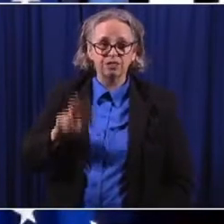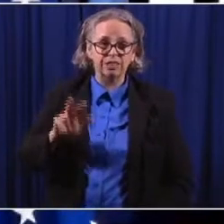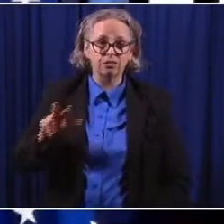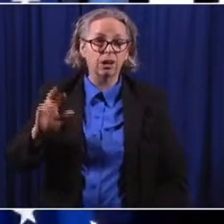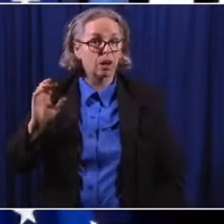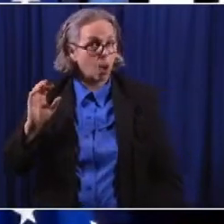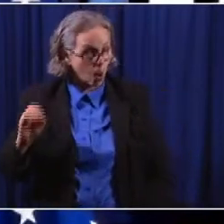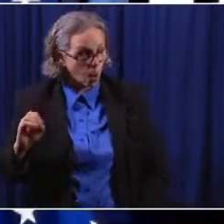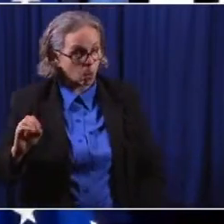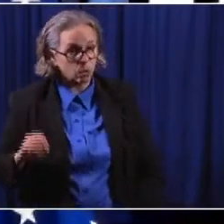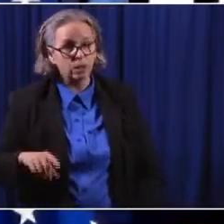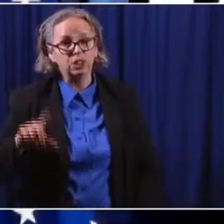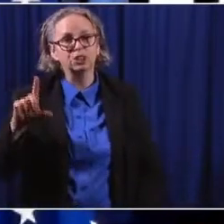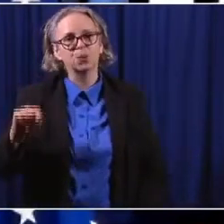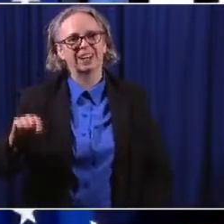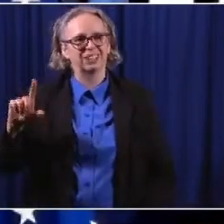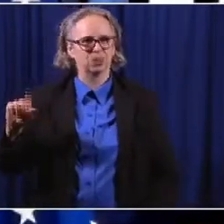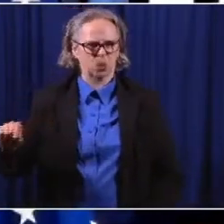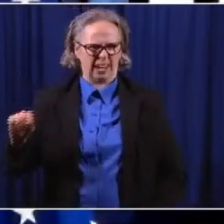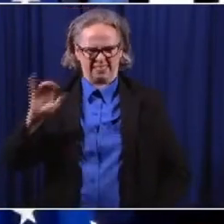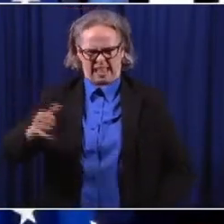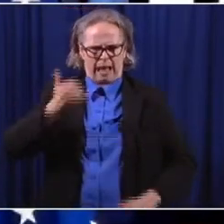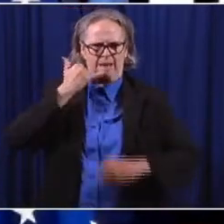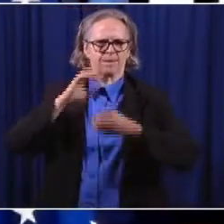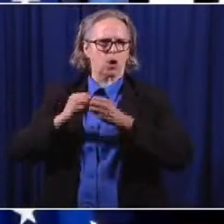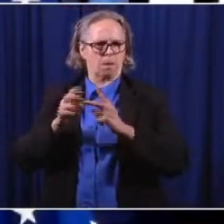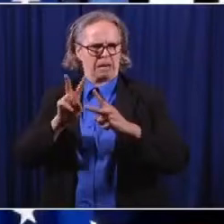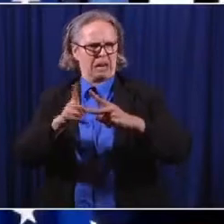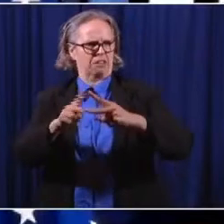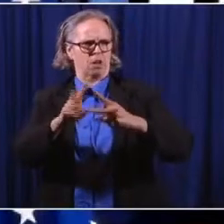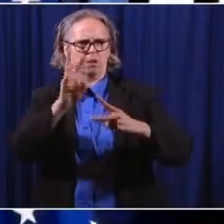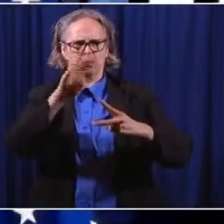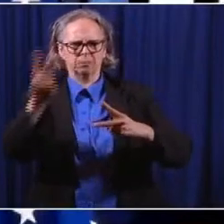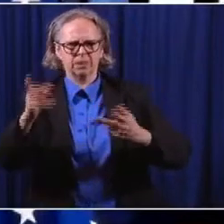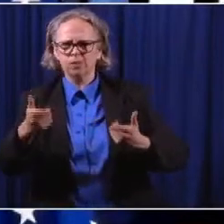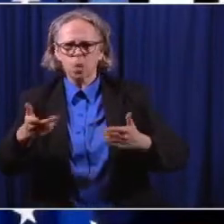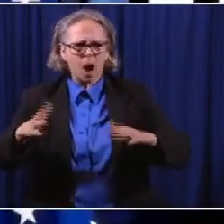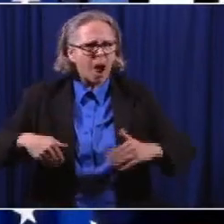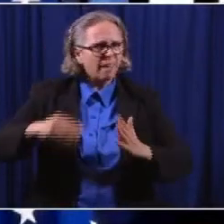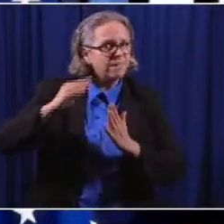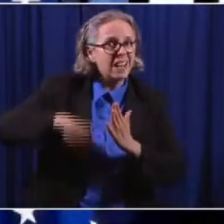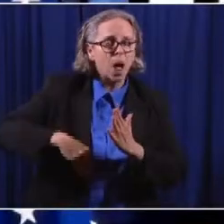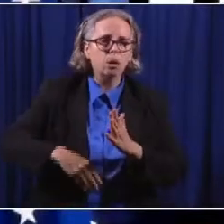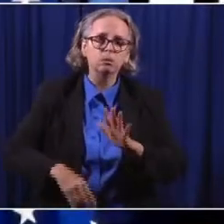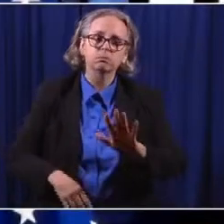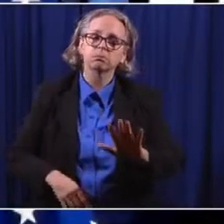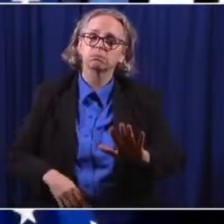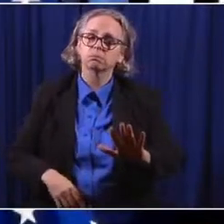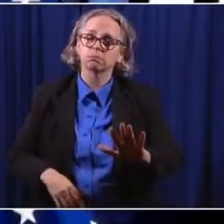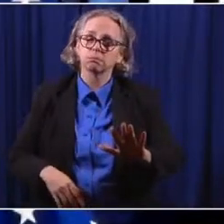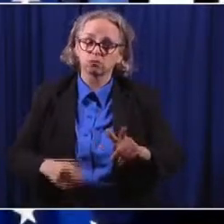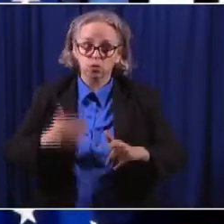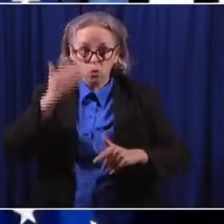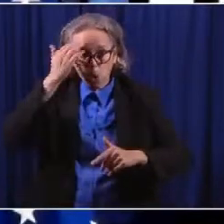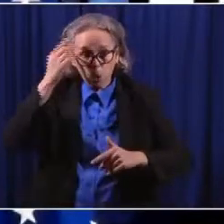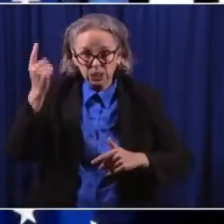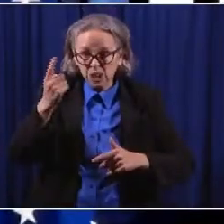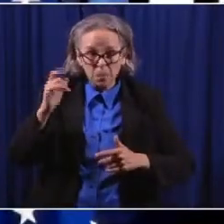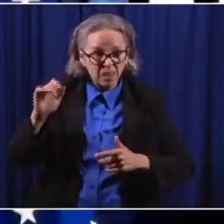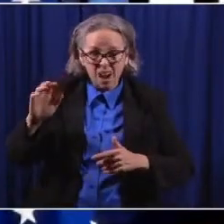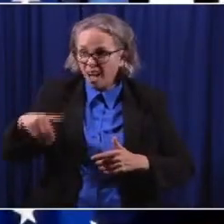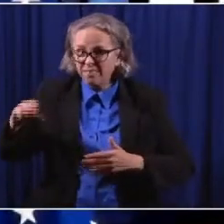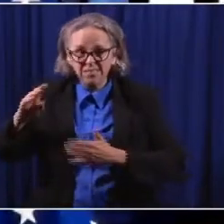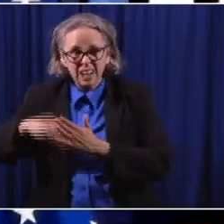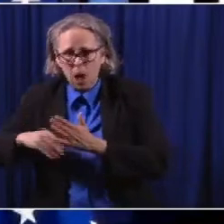1-844-330-2020. And so for those of you watching out there, please share that message. For those of you in the media, please help us out.